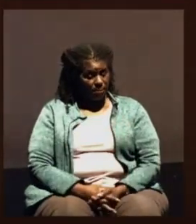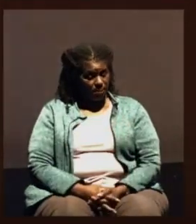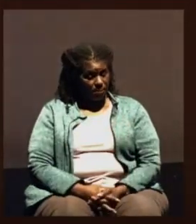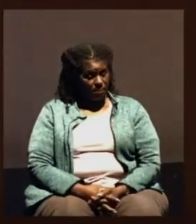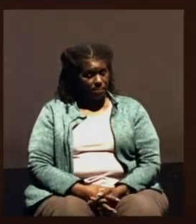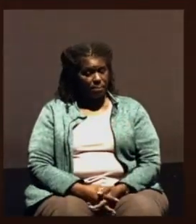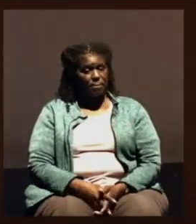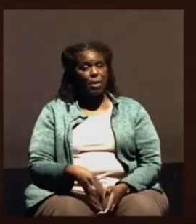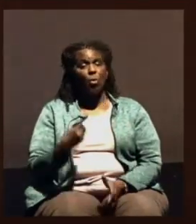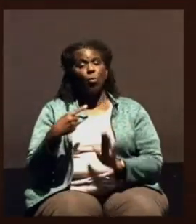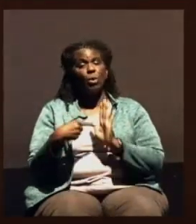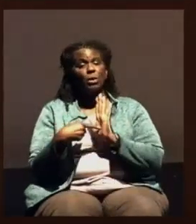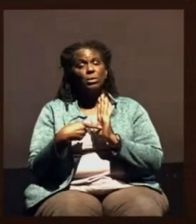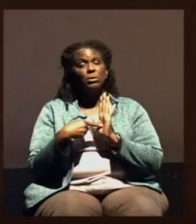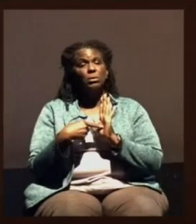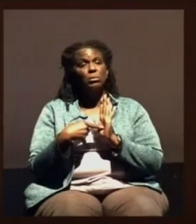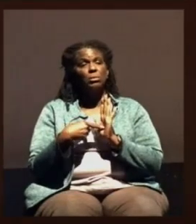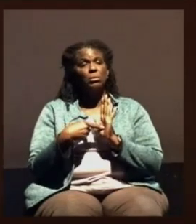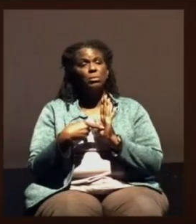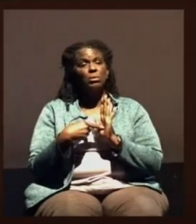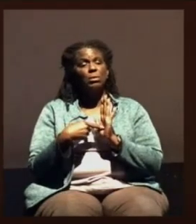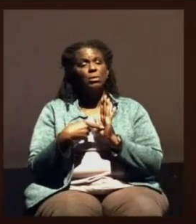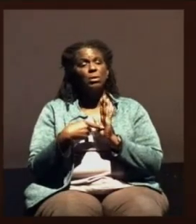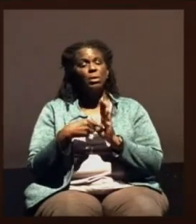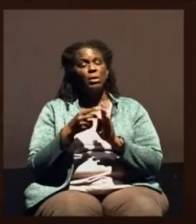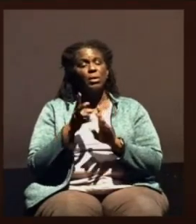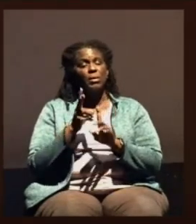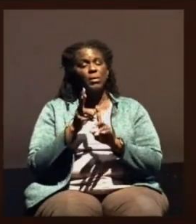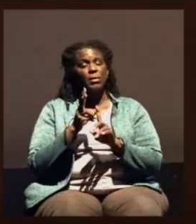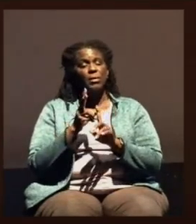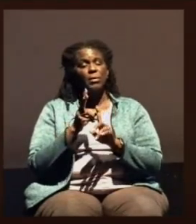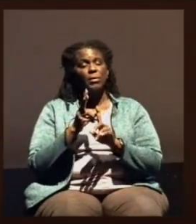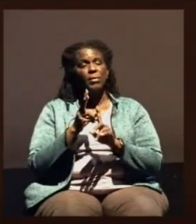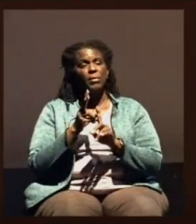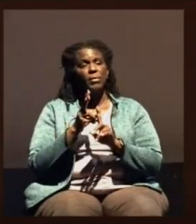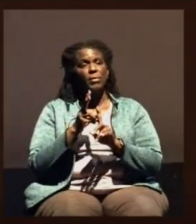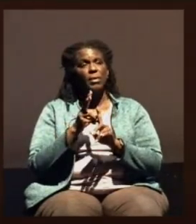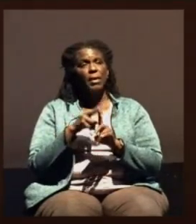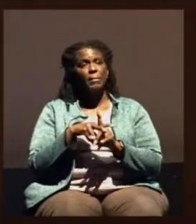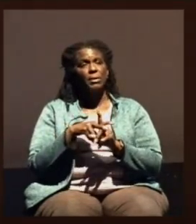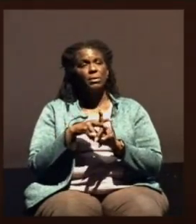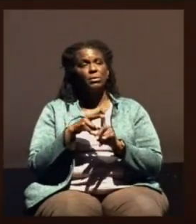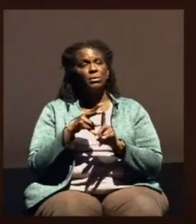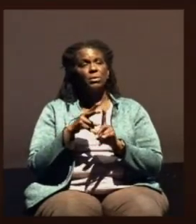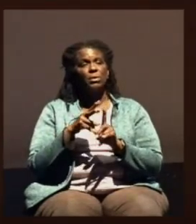One example that really combines the application and the real appreciation for mathematics